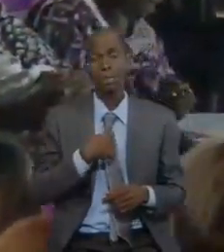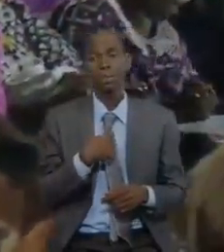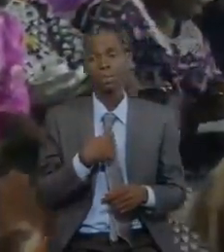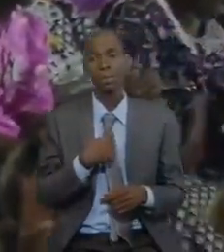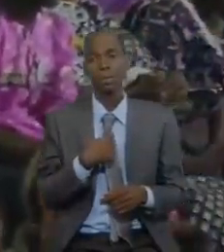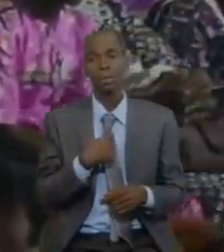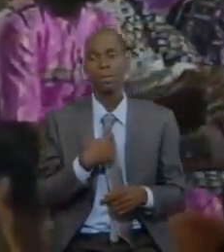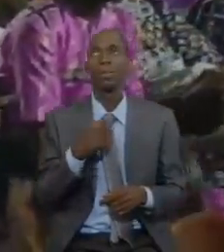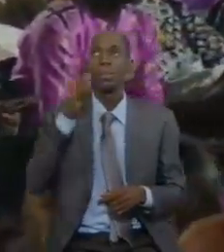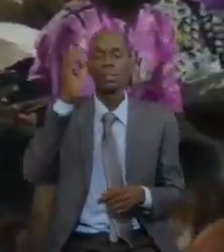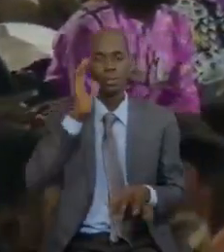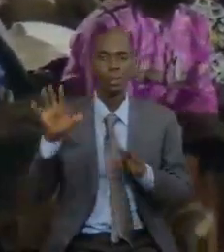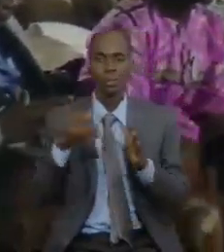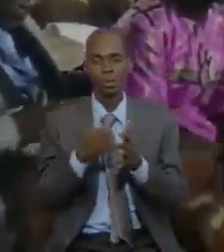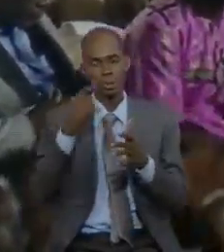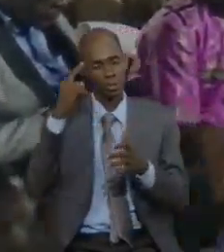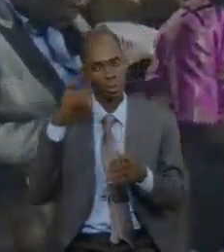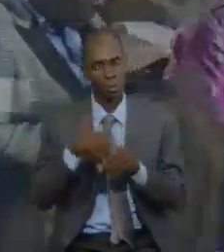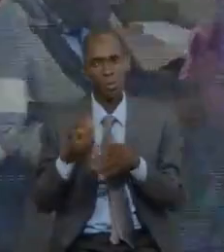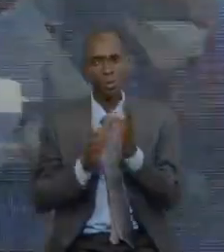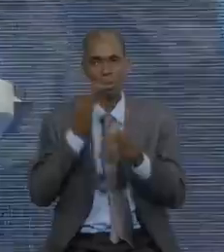He'll do it tonight in Jesus' name.